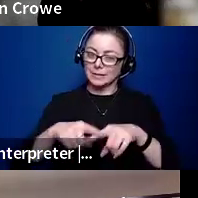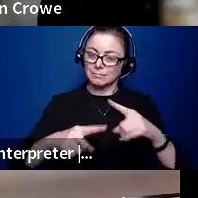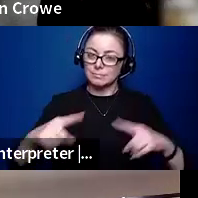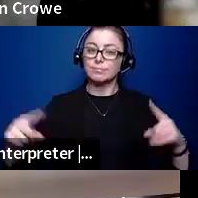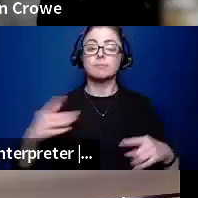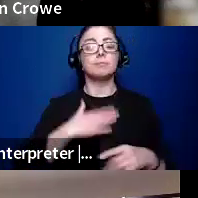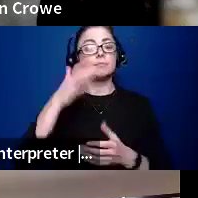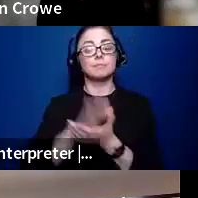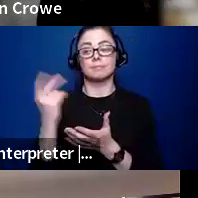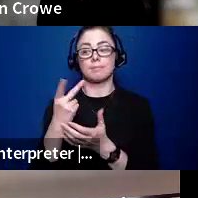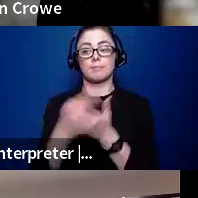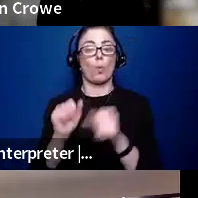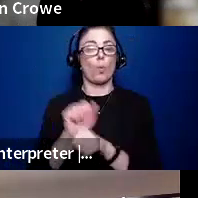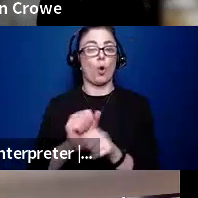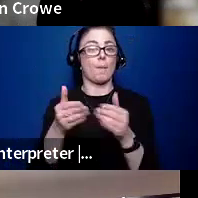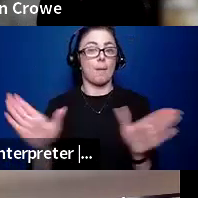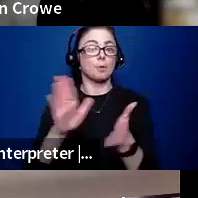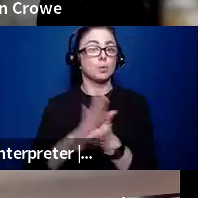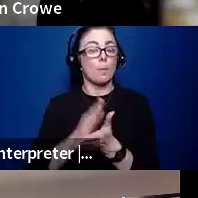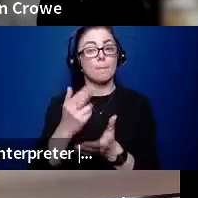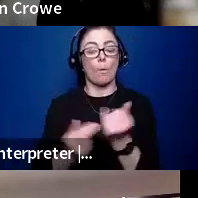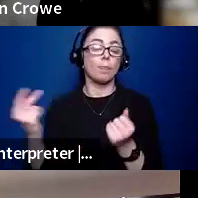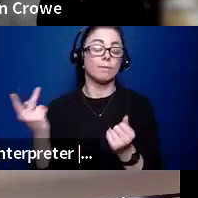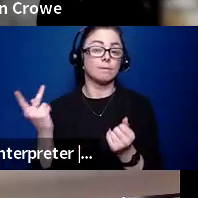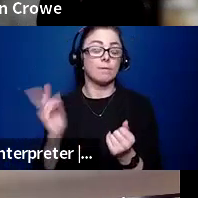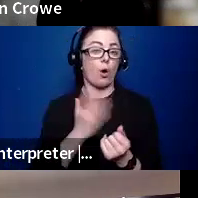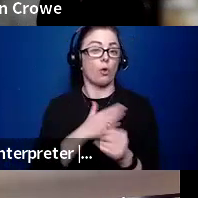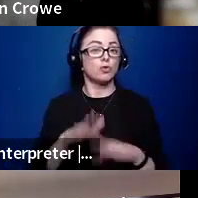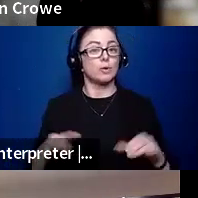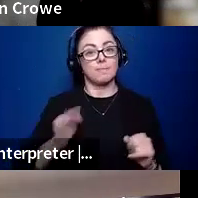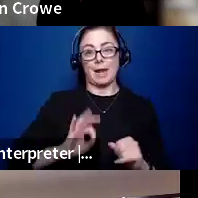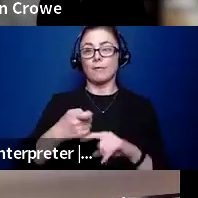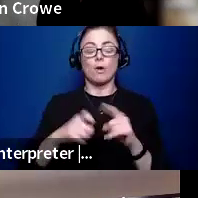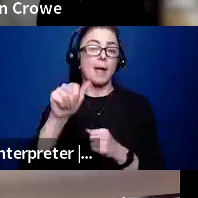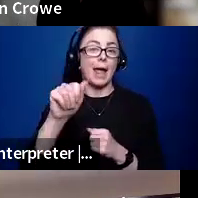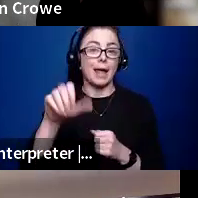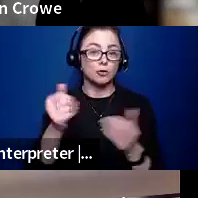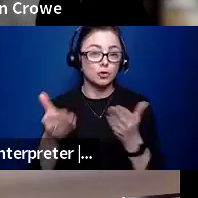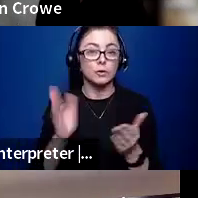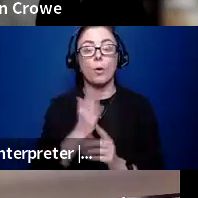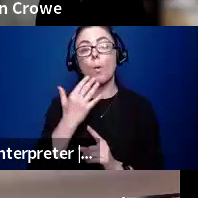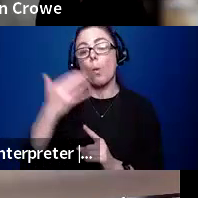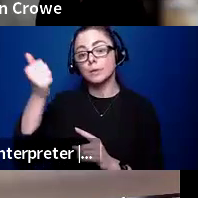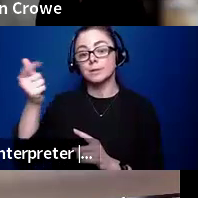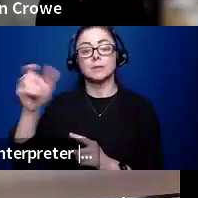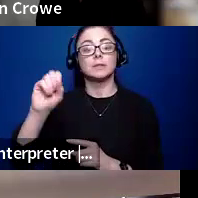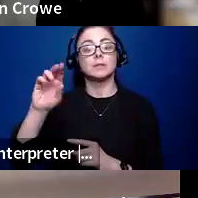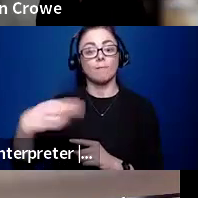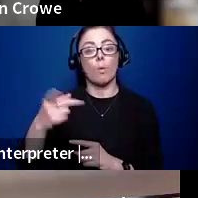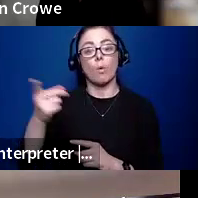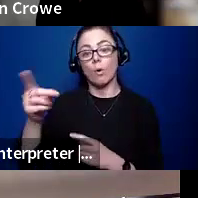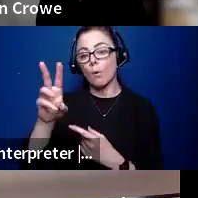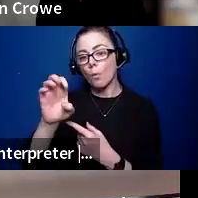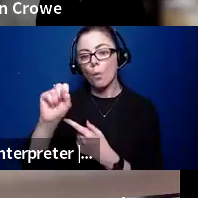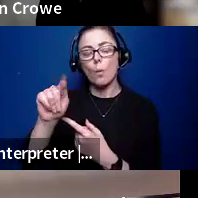public school, and both of our children have benefited from AEA services. Our oldest is a sophomore at West Sioux and has been in the Talented